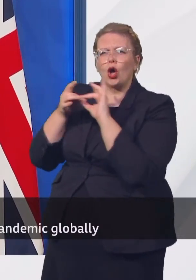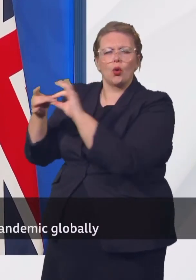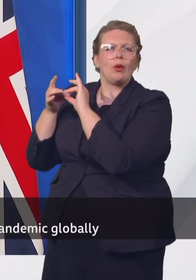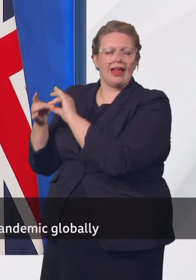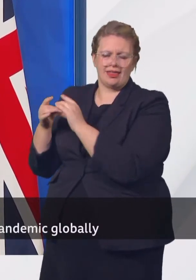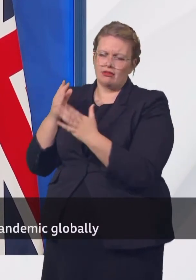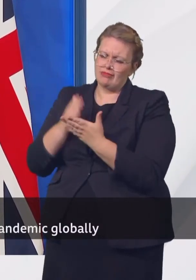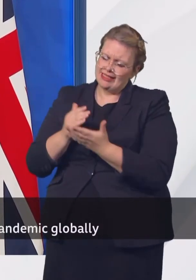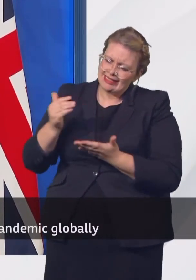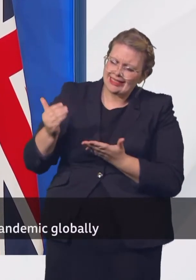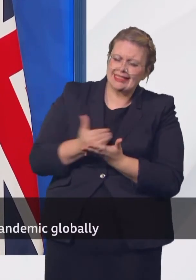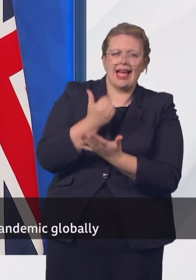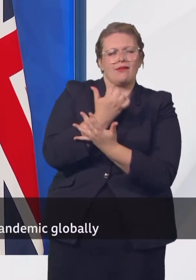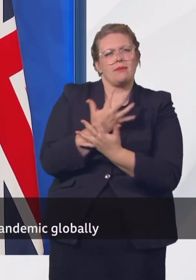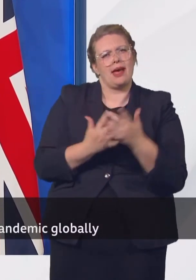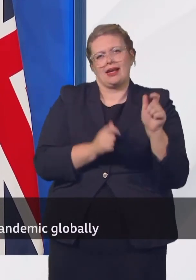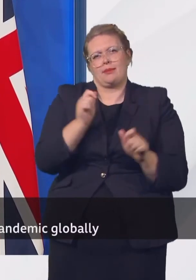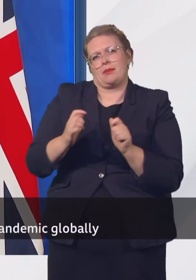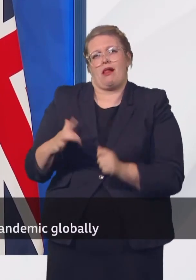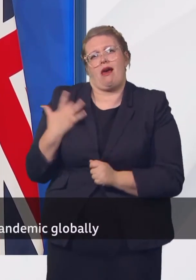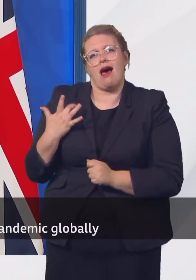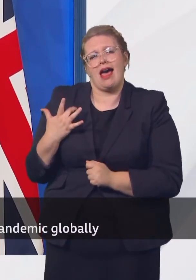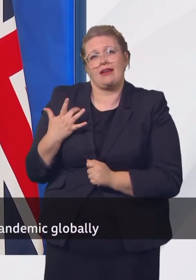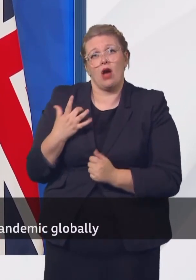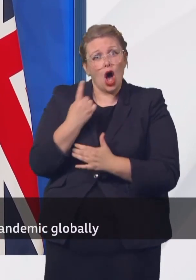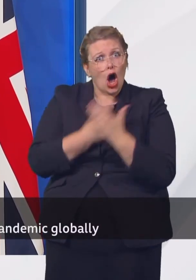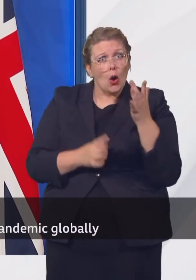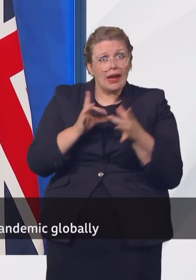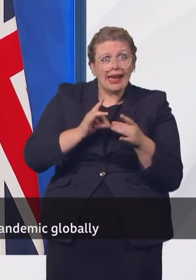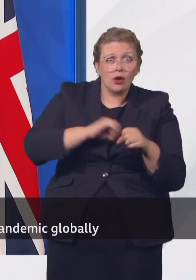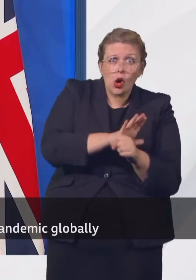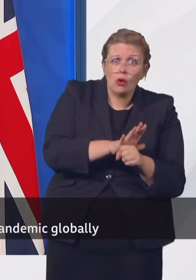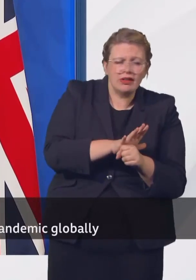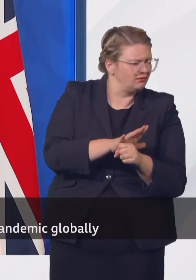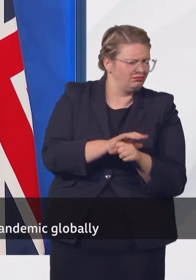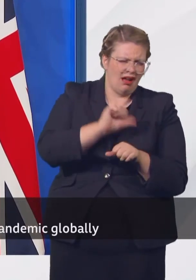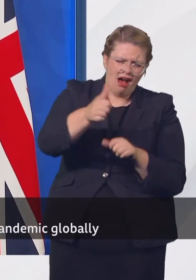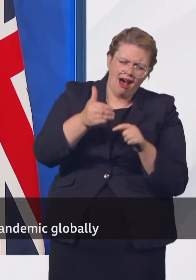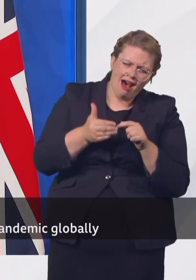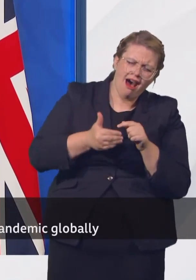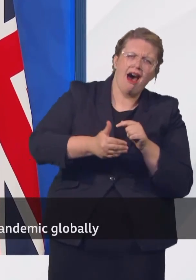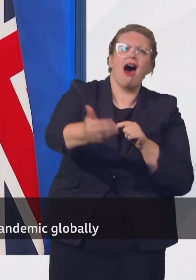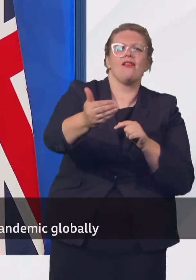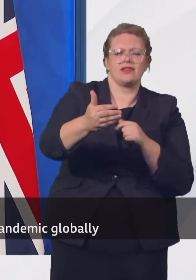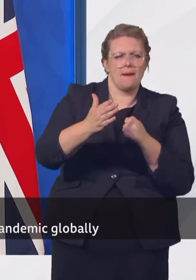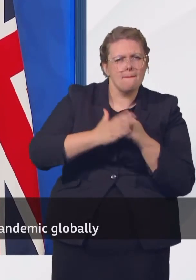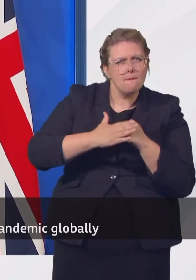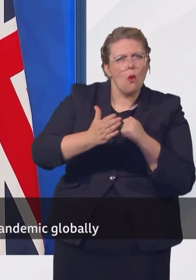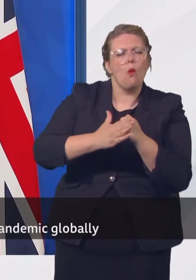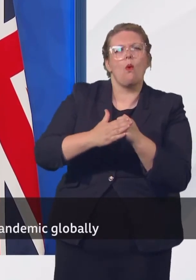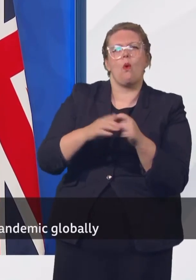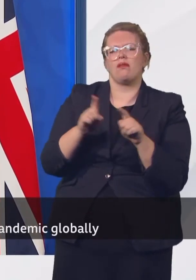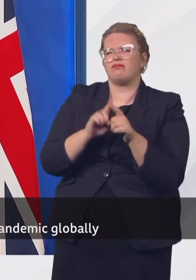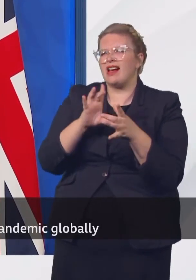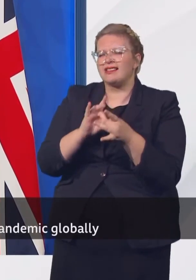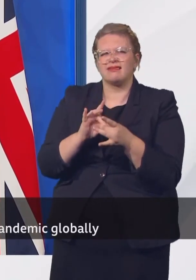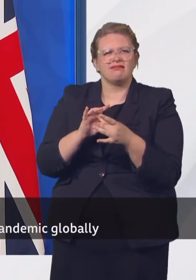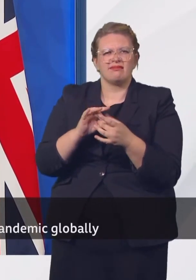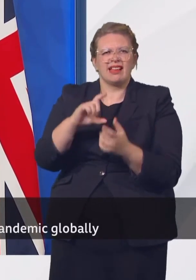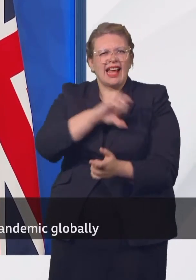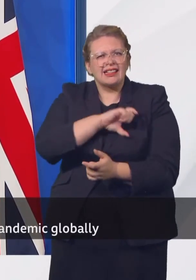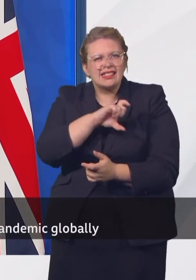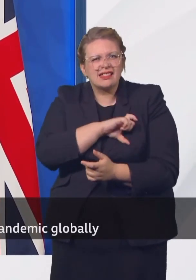to save and improve lives, not just in terms of COVID and this pandemic, but the many, many other things we need to do in the future, tackling cancer, research